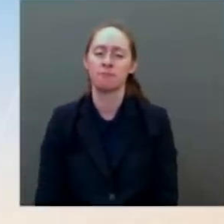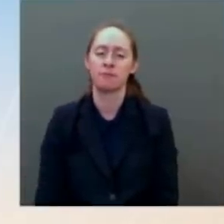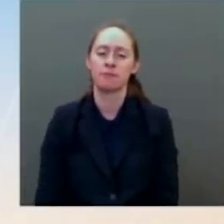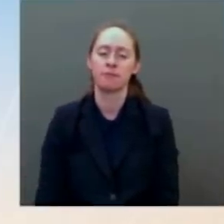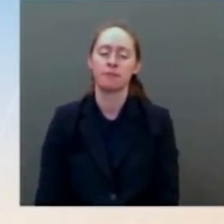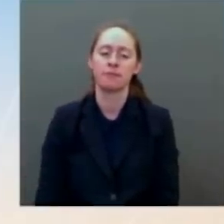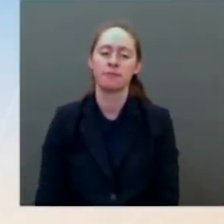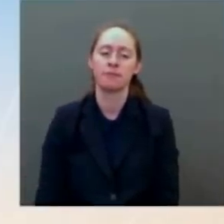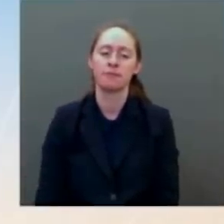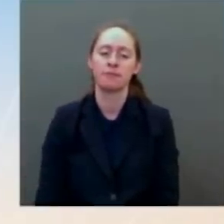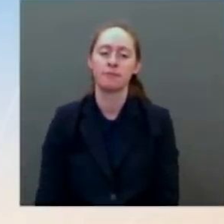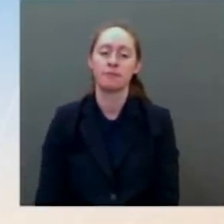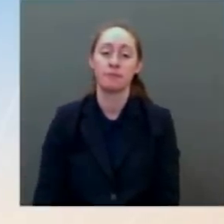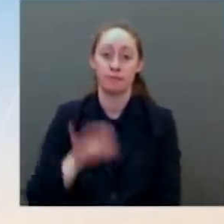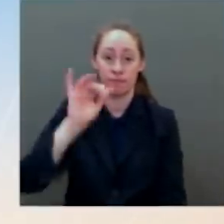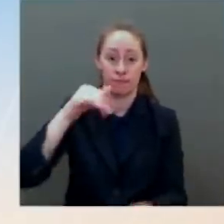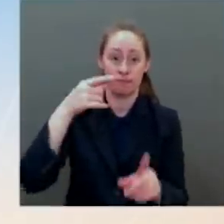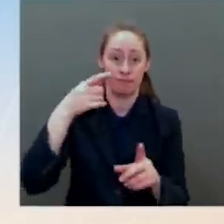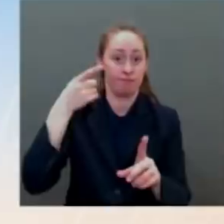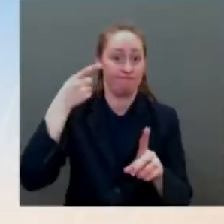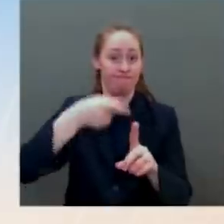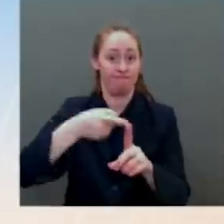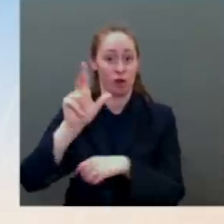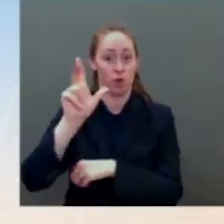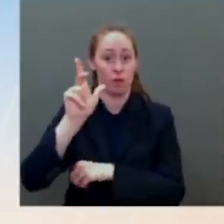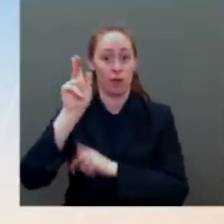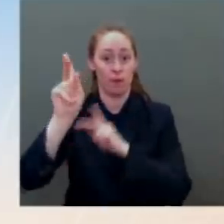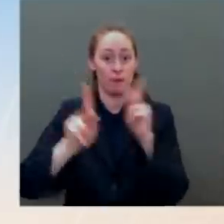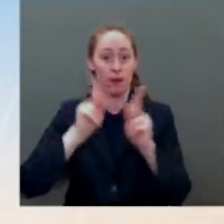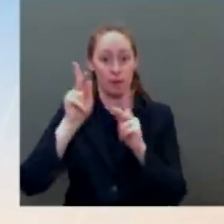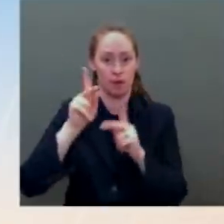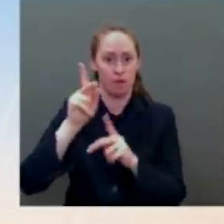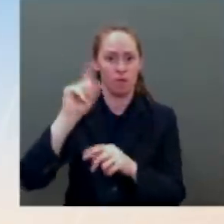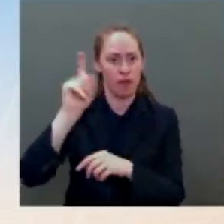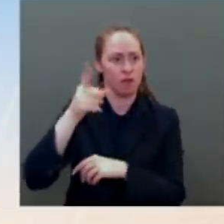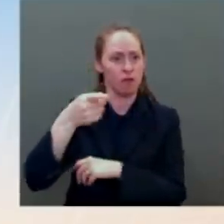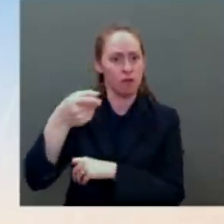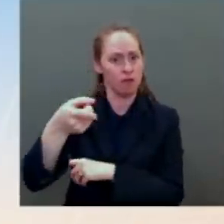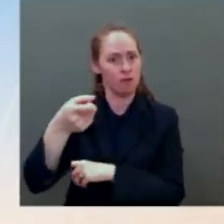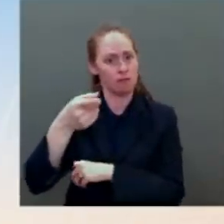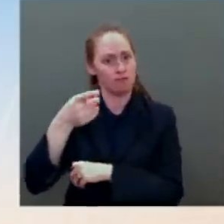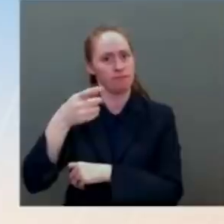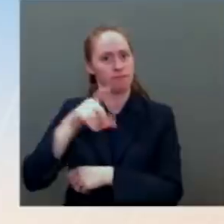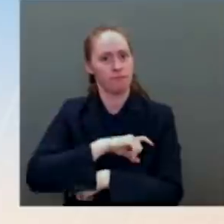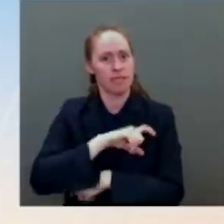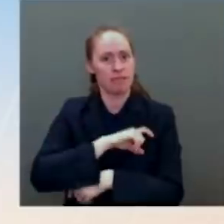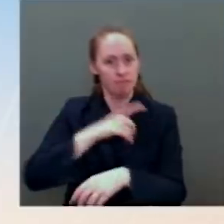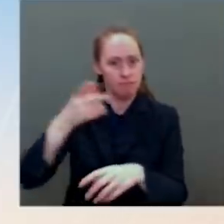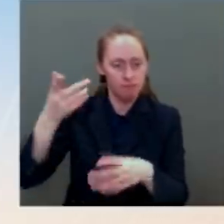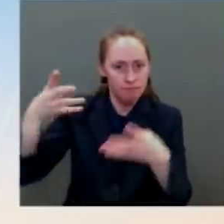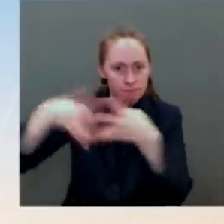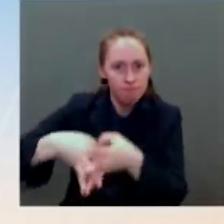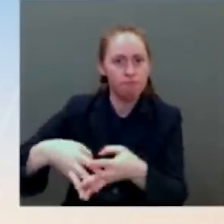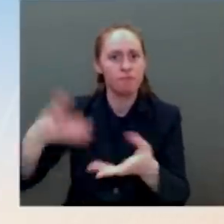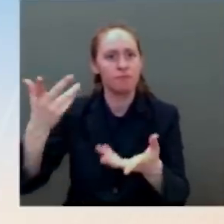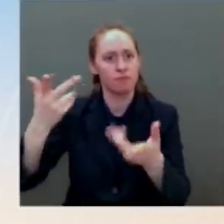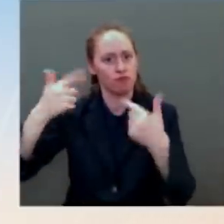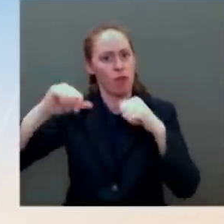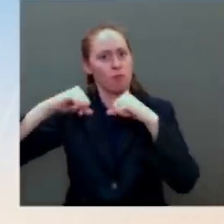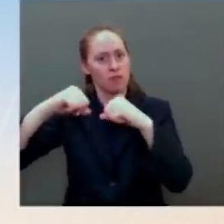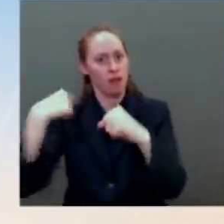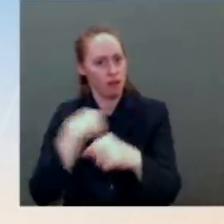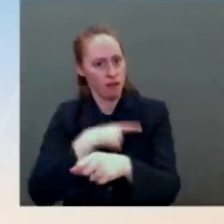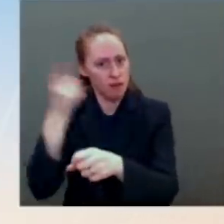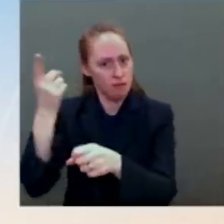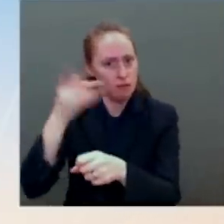they stopped them. They prevented them from getting into the country. They're protecting our homeland and keeping us safe. So the president is not worried about